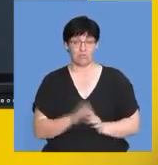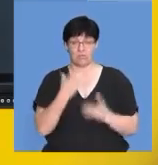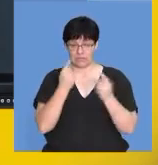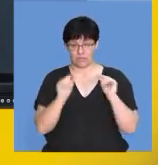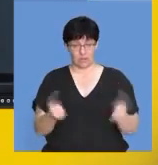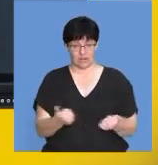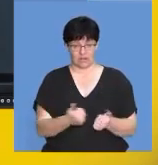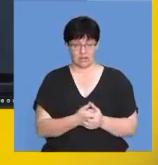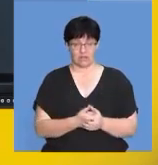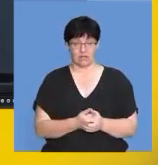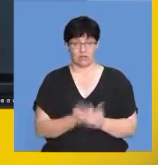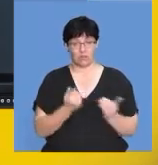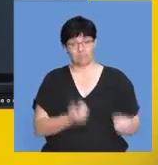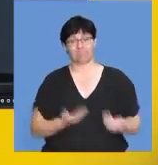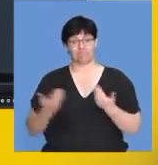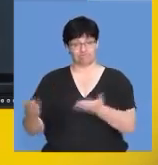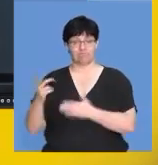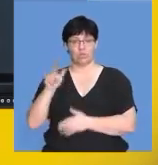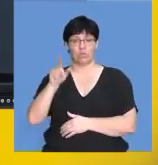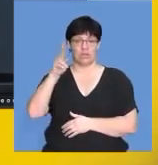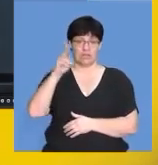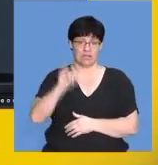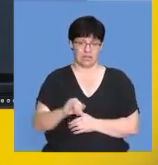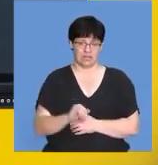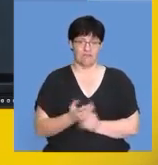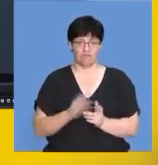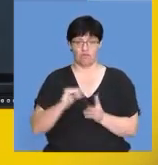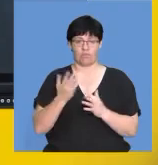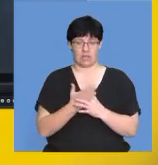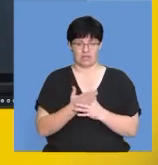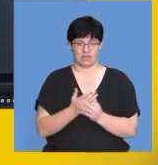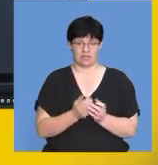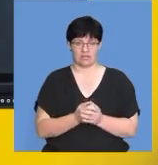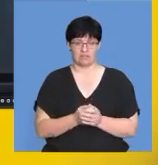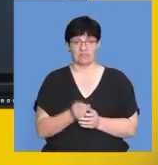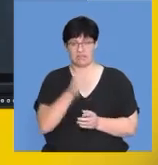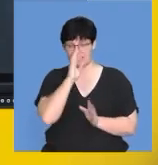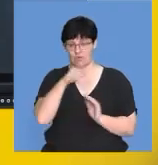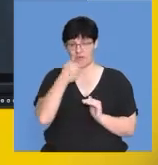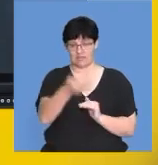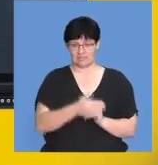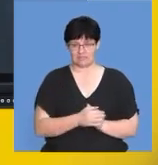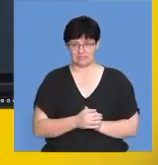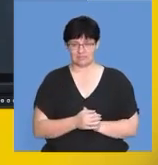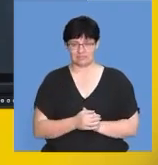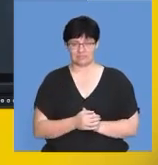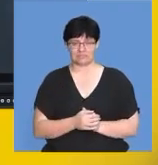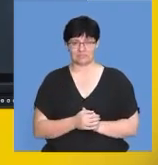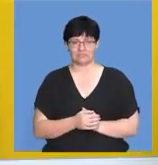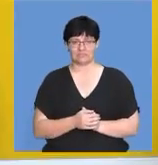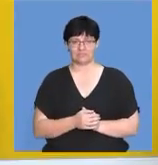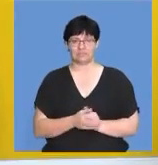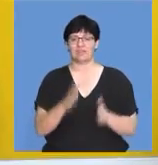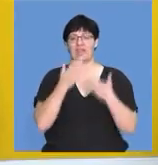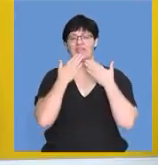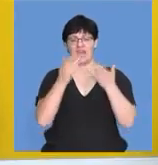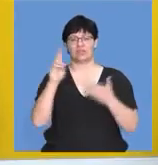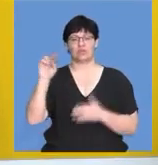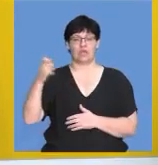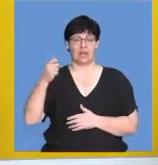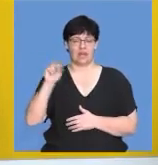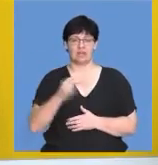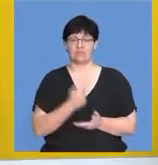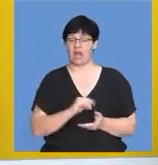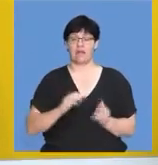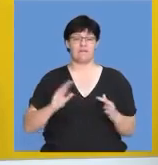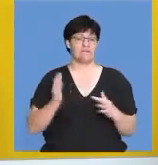well. I'm going to hand you over to Luni for a little break, and then I'll see you after that. Luni, over to you. Thanks, Hugo. Guys,